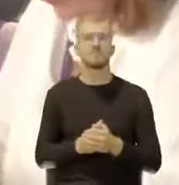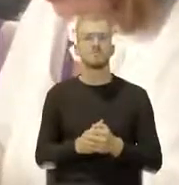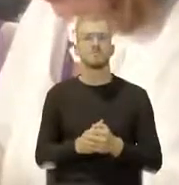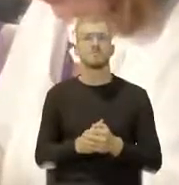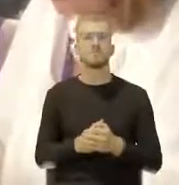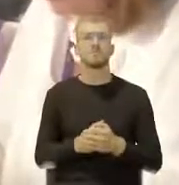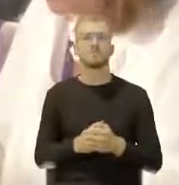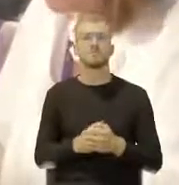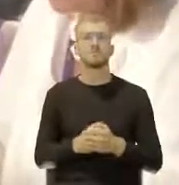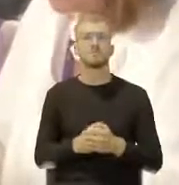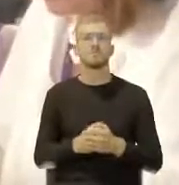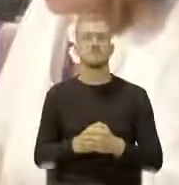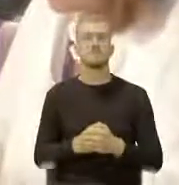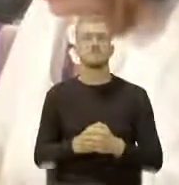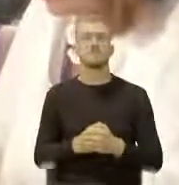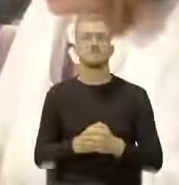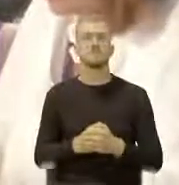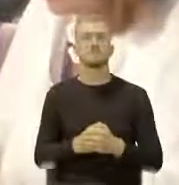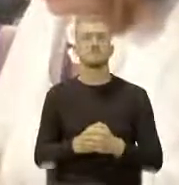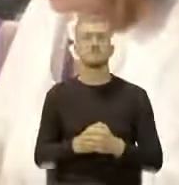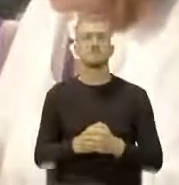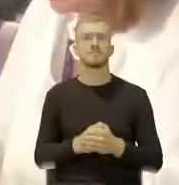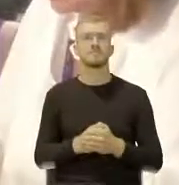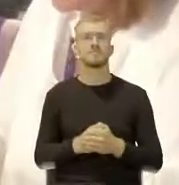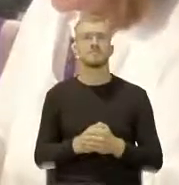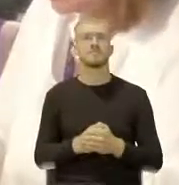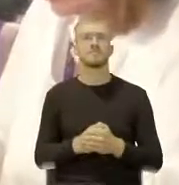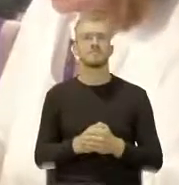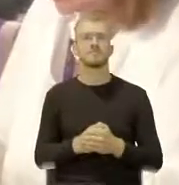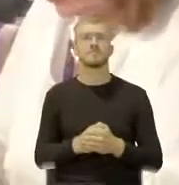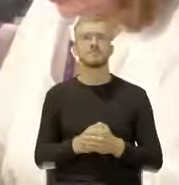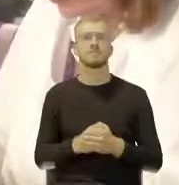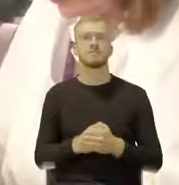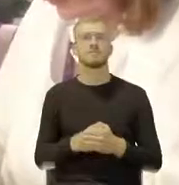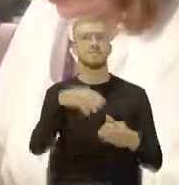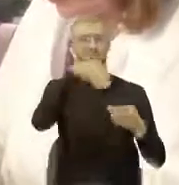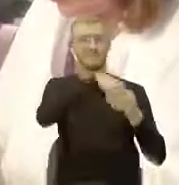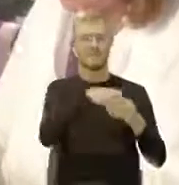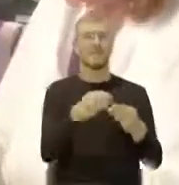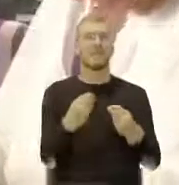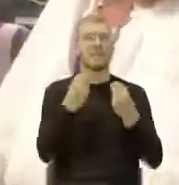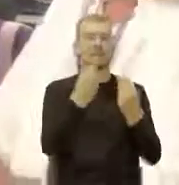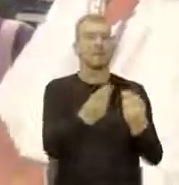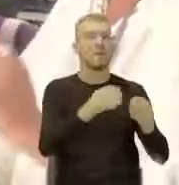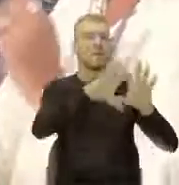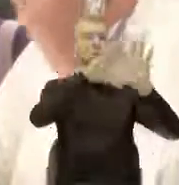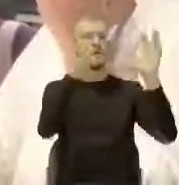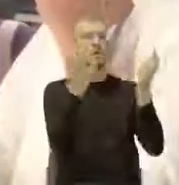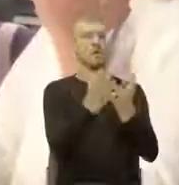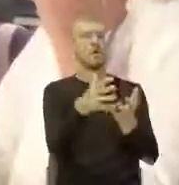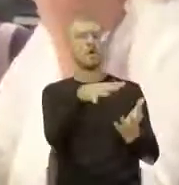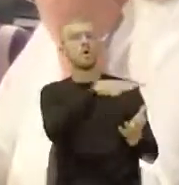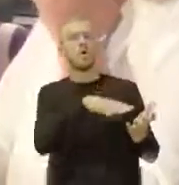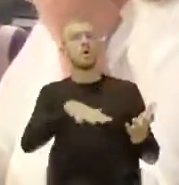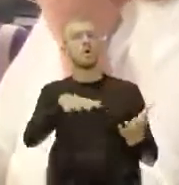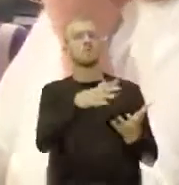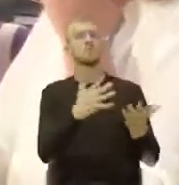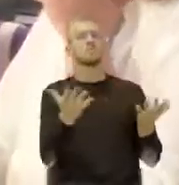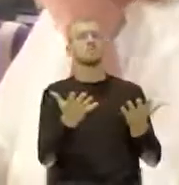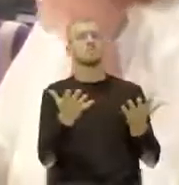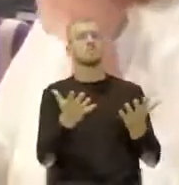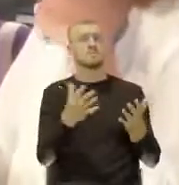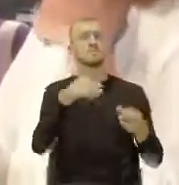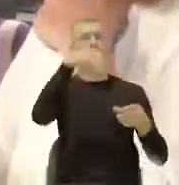throughout the world, we have the technical, political, and fiscal capacity to deliver services of